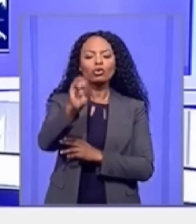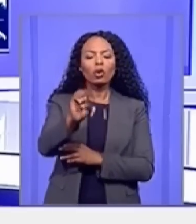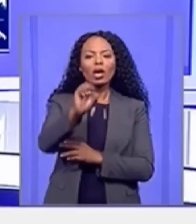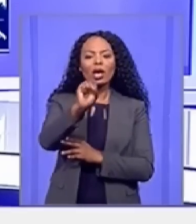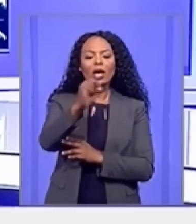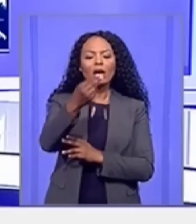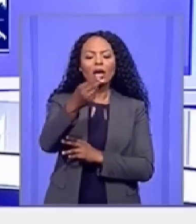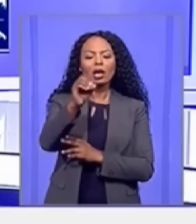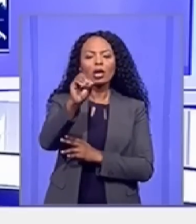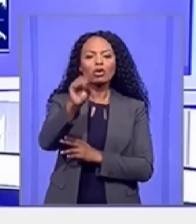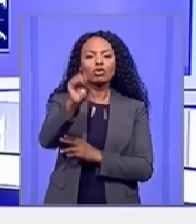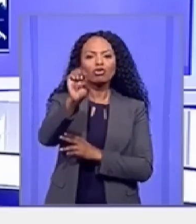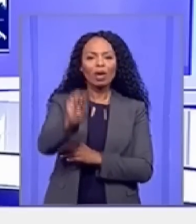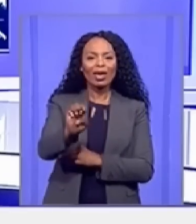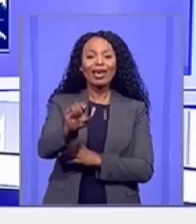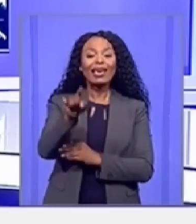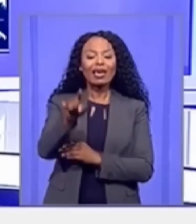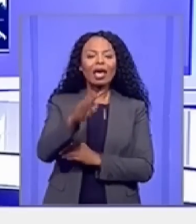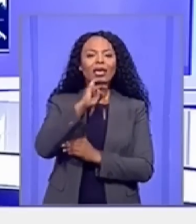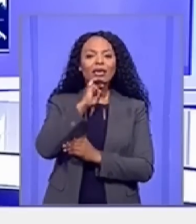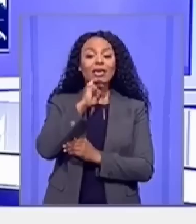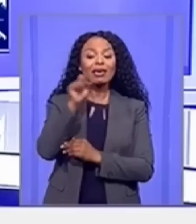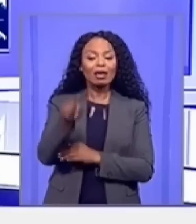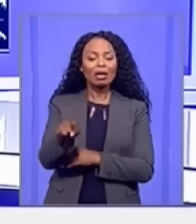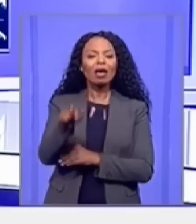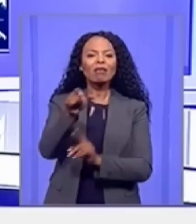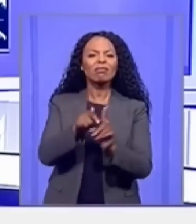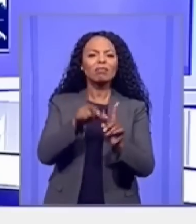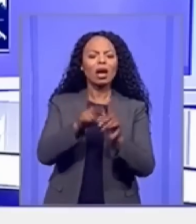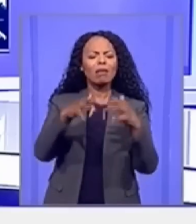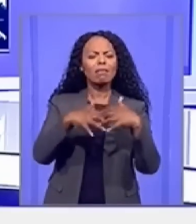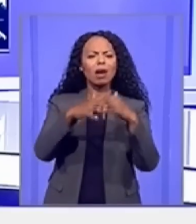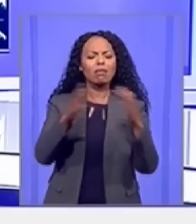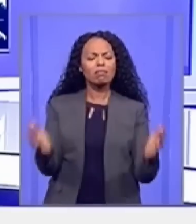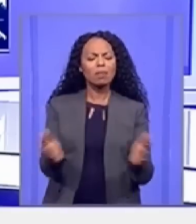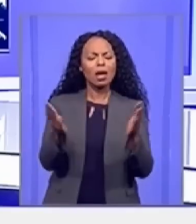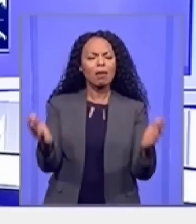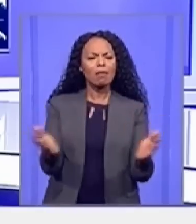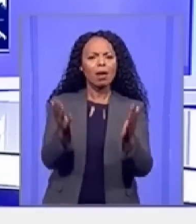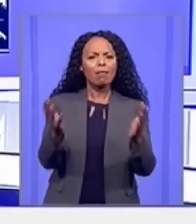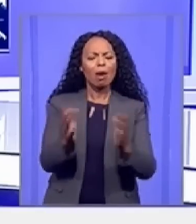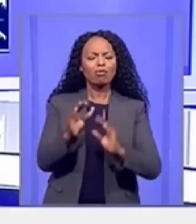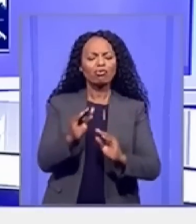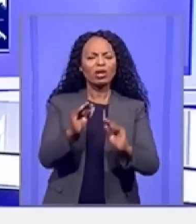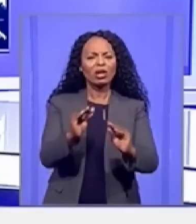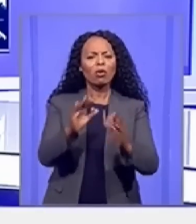morena Moshweshwe a neng a thea setjhaba sa hae hodima ona ke motheo wane